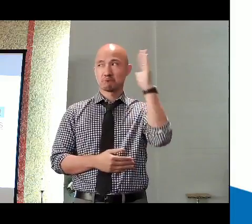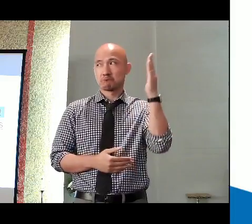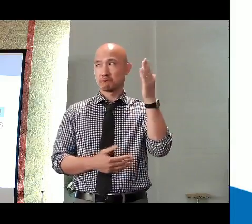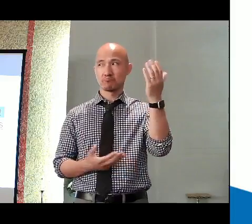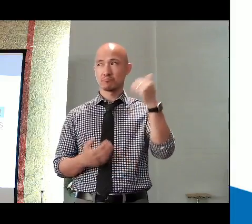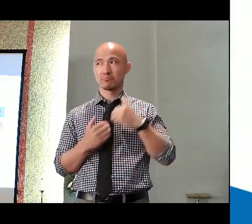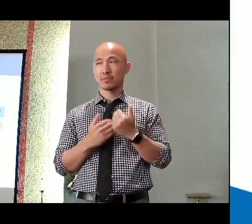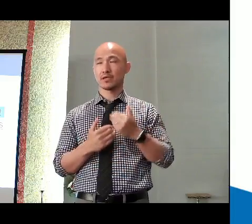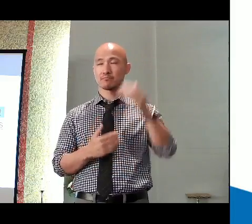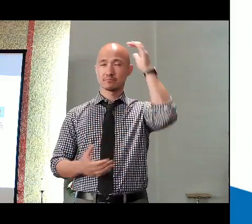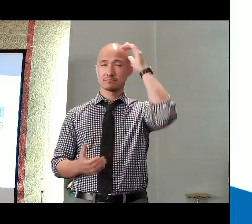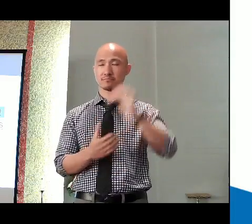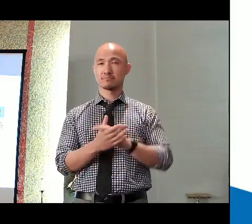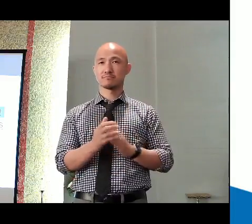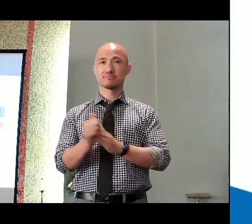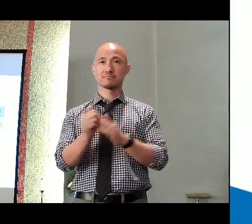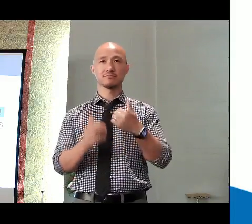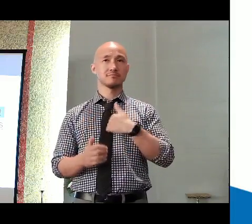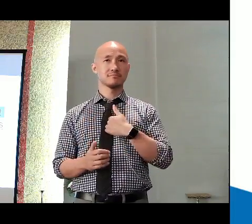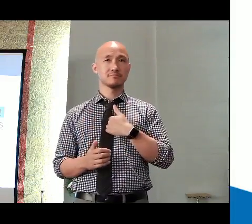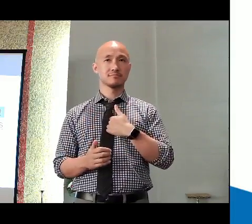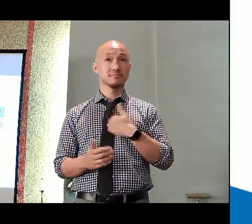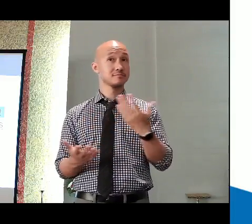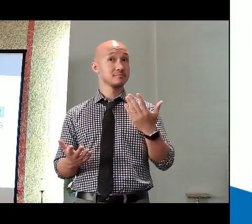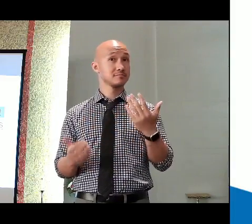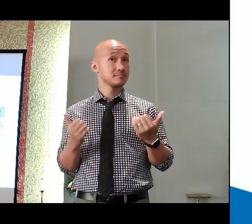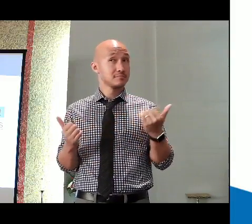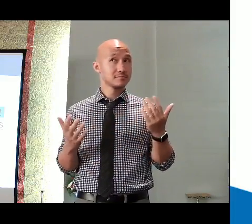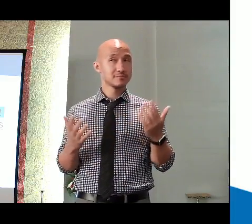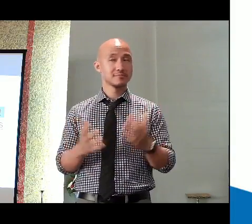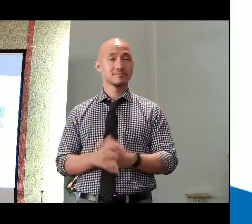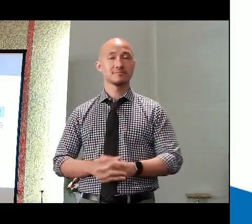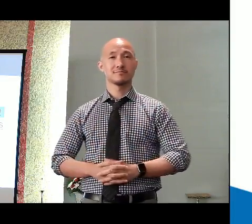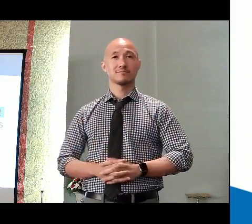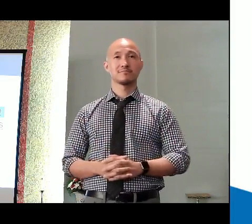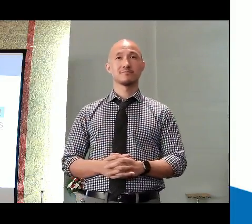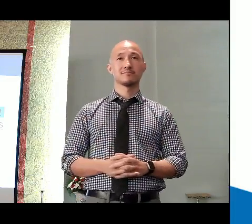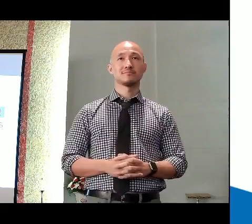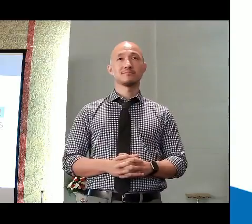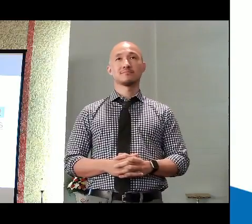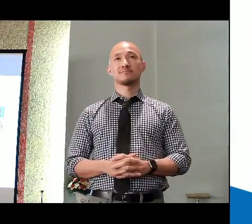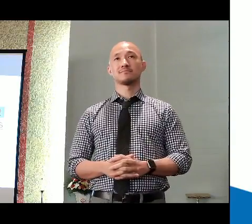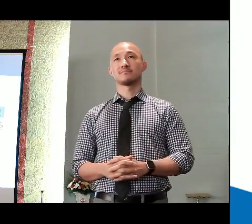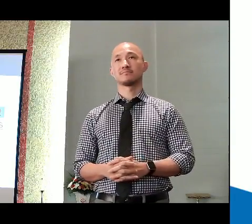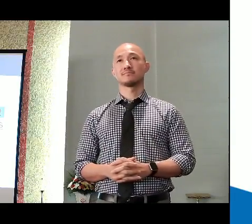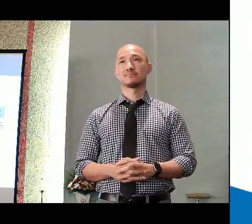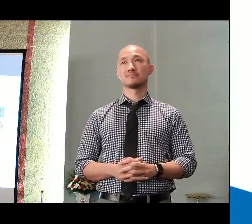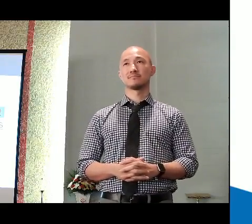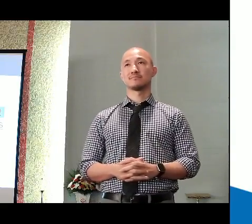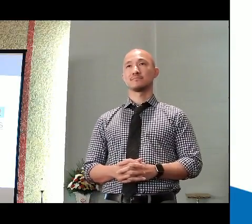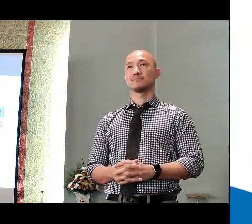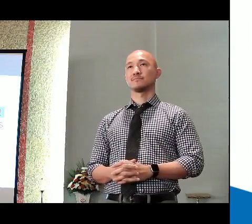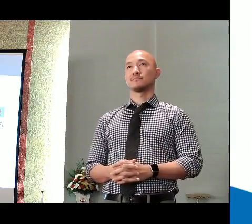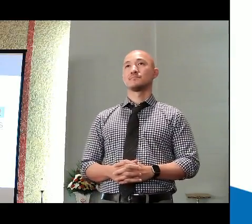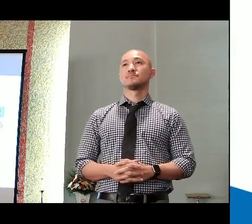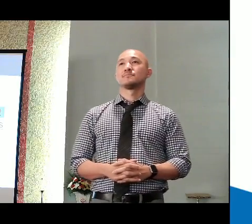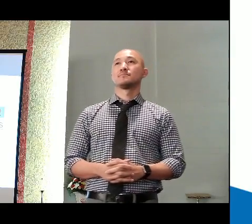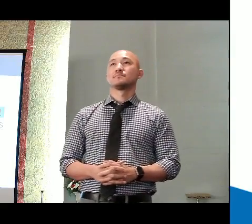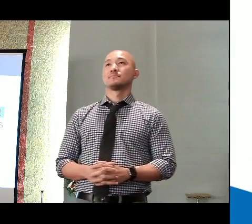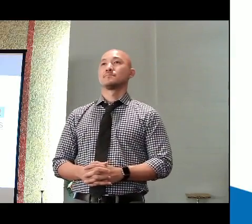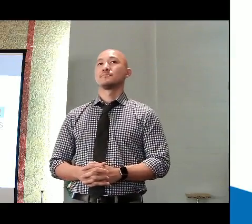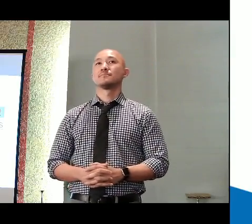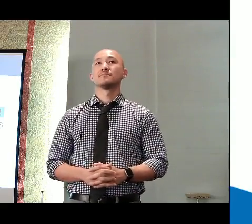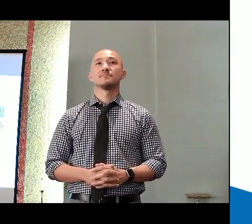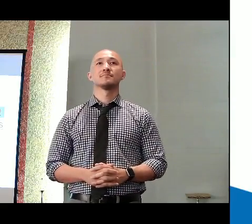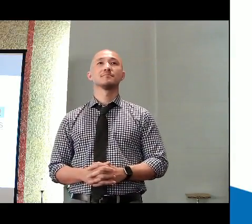clear? I mean, don't you ask those of you who have daughters, or maybe not yet, but maybe you will